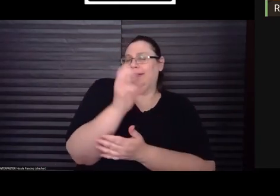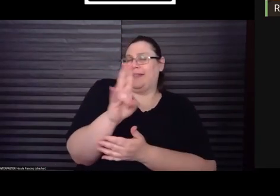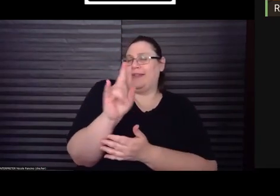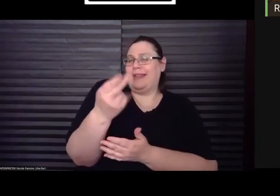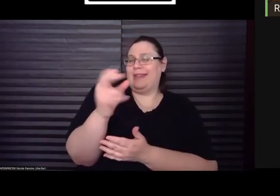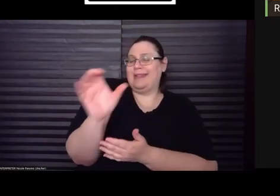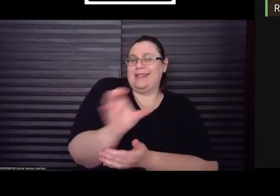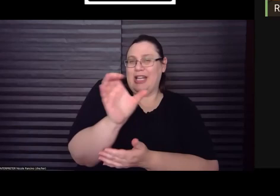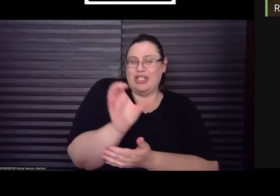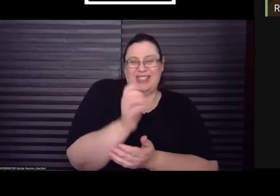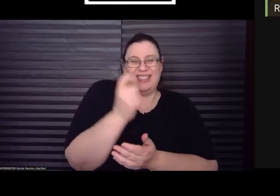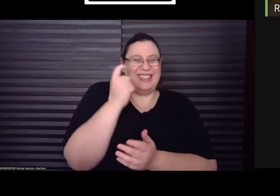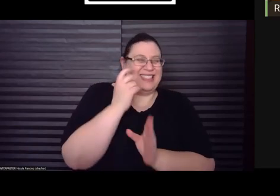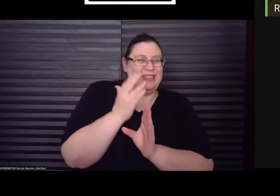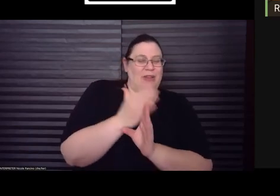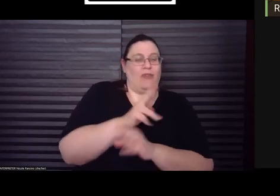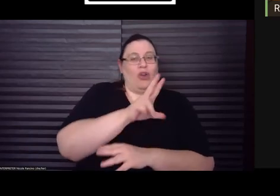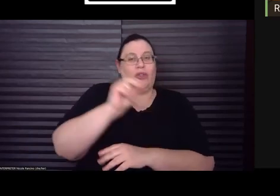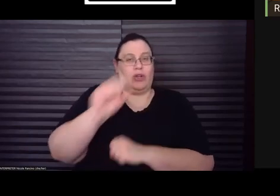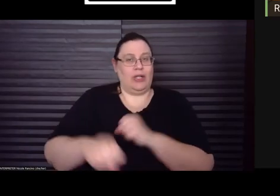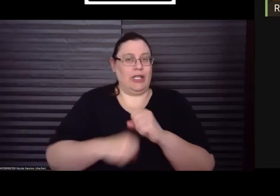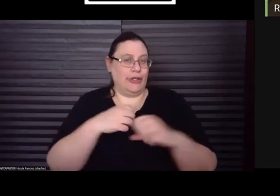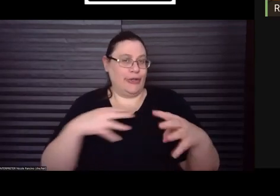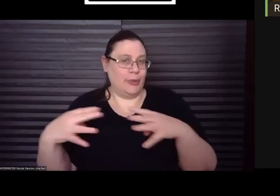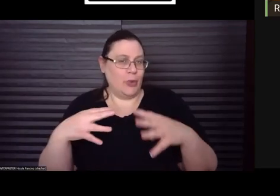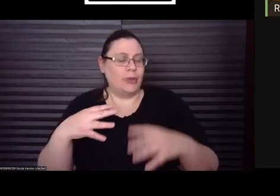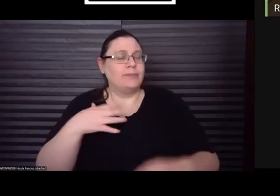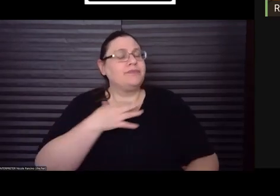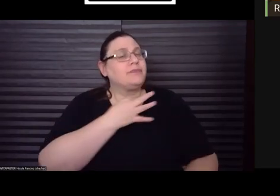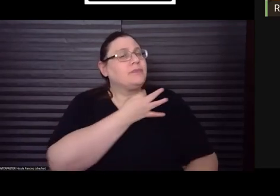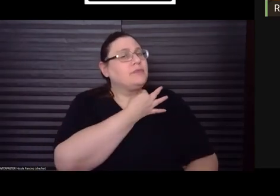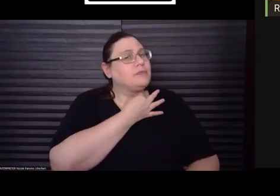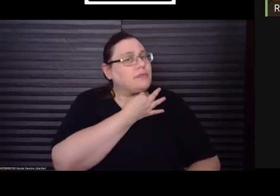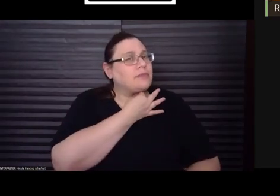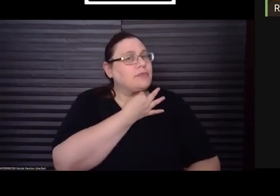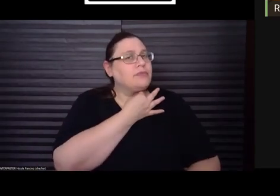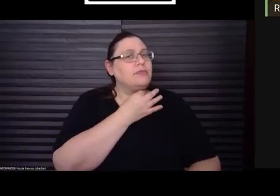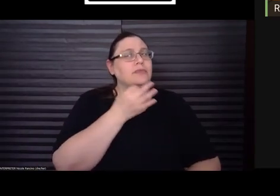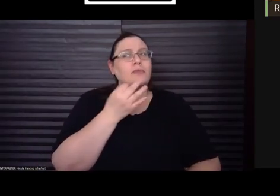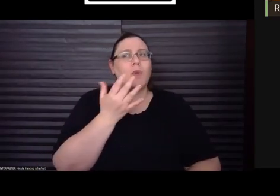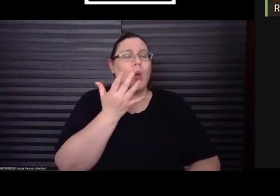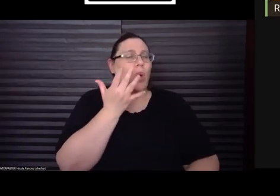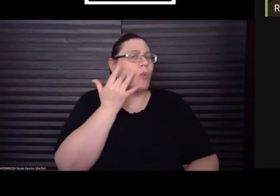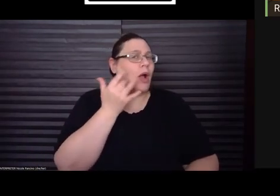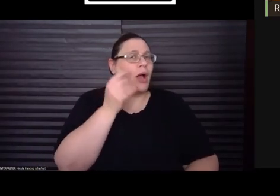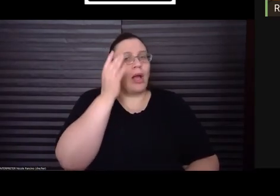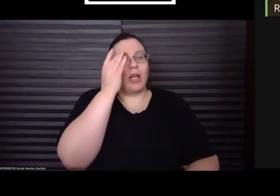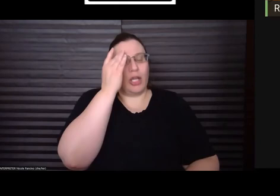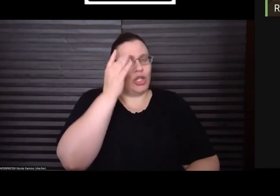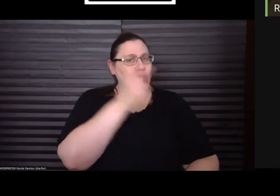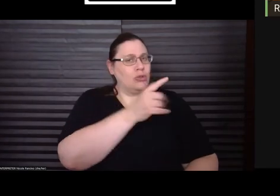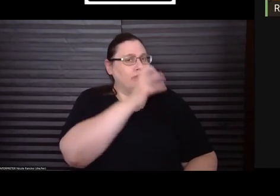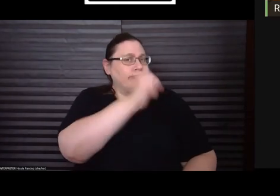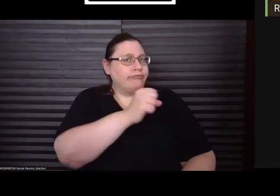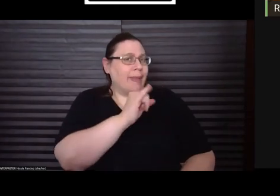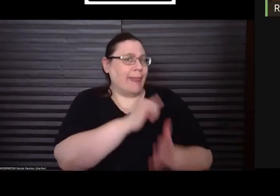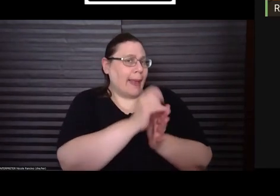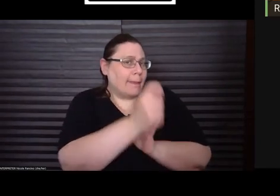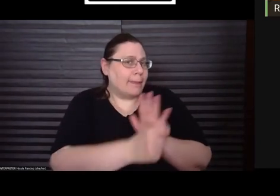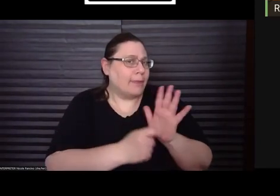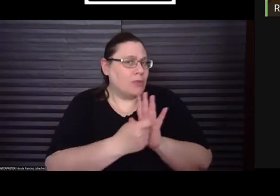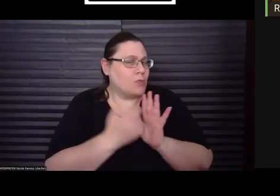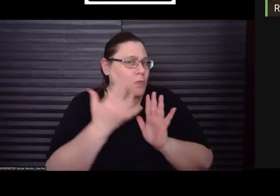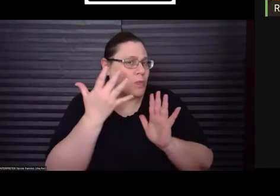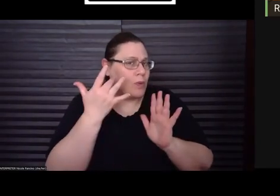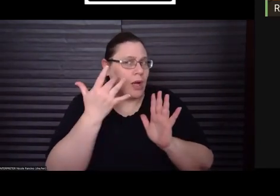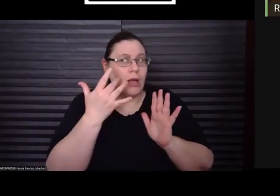17th century on the cusp of the 30-year war. And I'm curious as to what drew you to that period